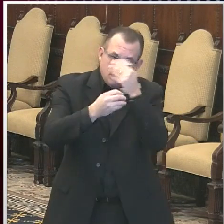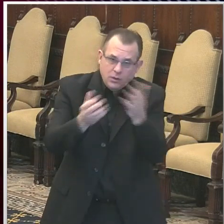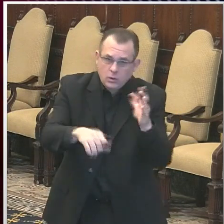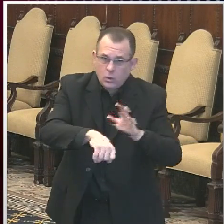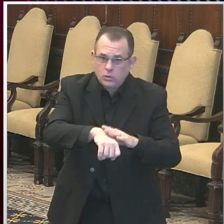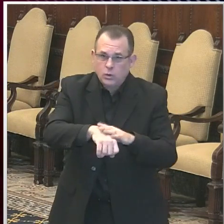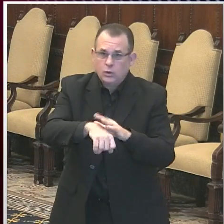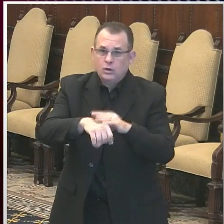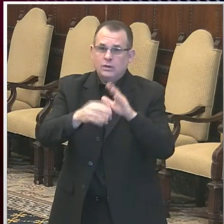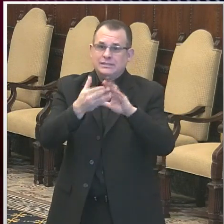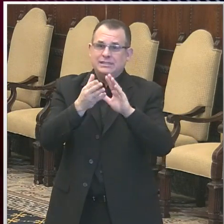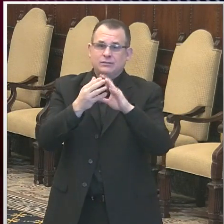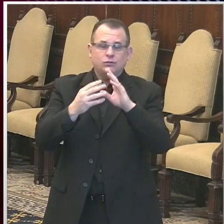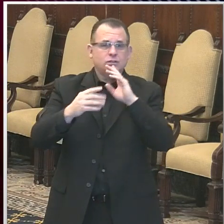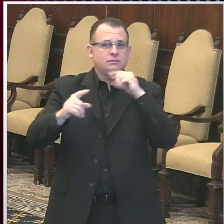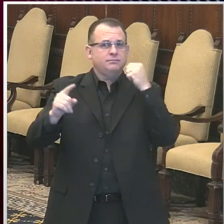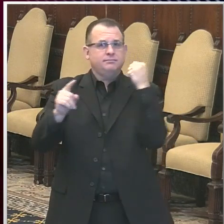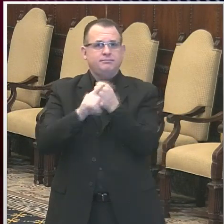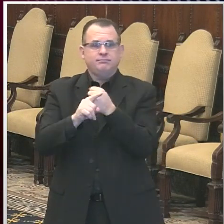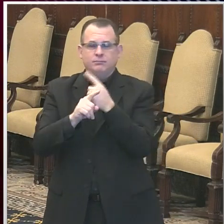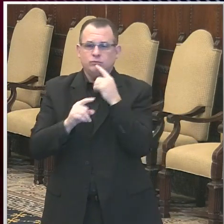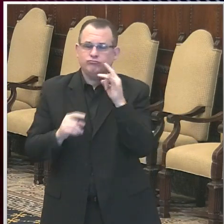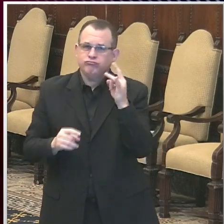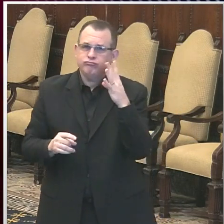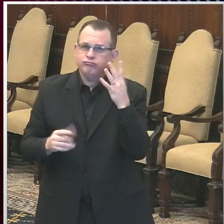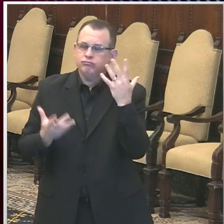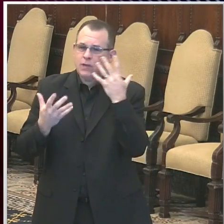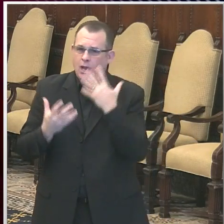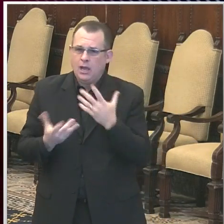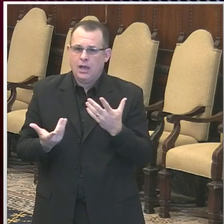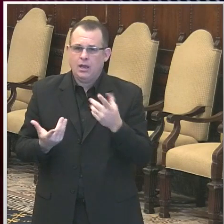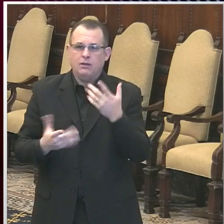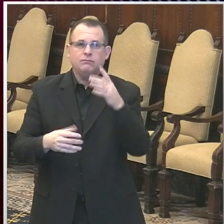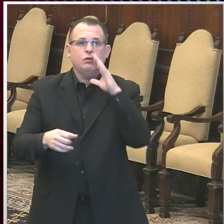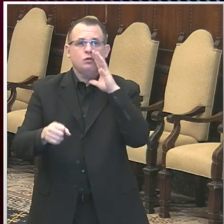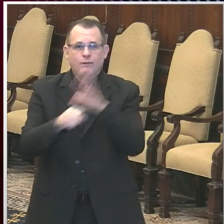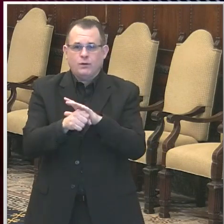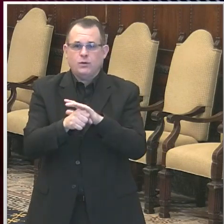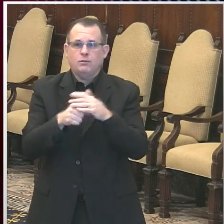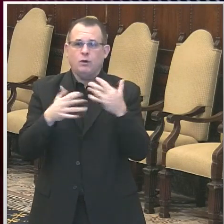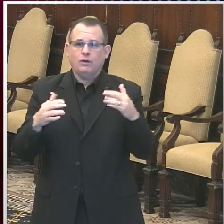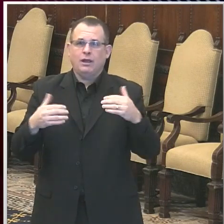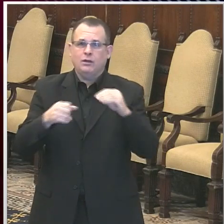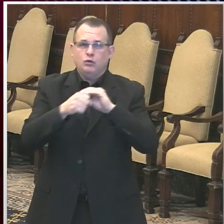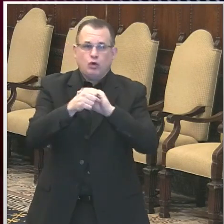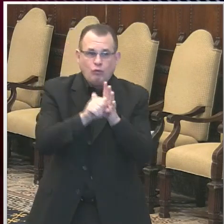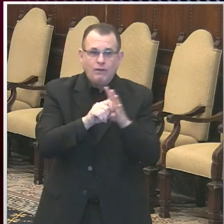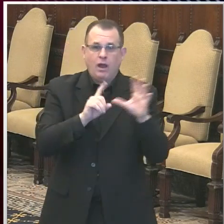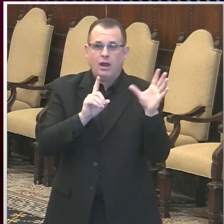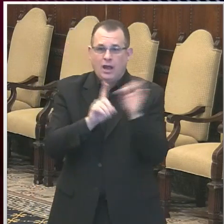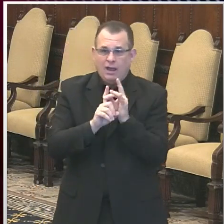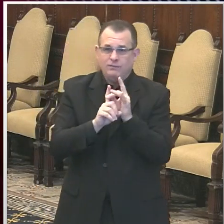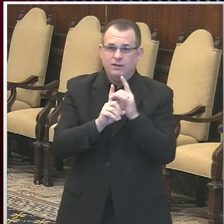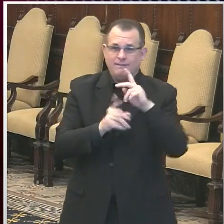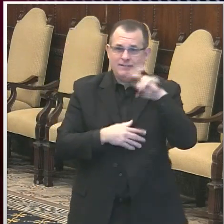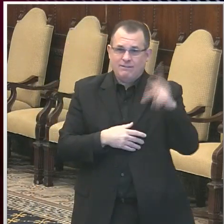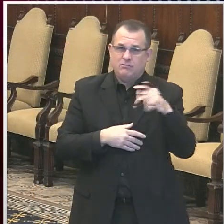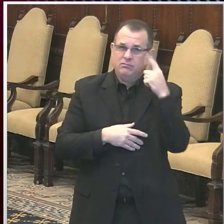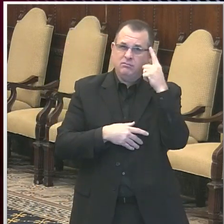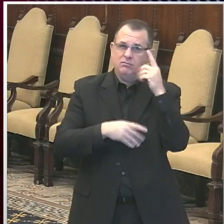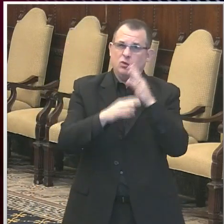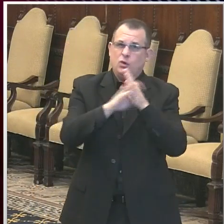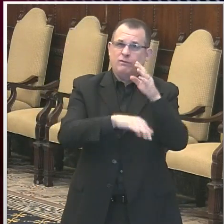rather sobering milestone. For the first time, the number of confirmed cases of COVID-19 in Philadelphia has exceeded